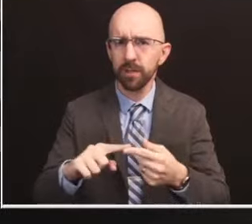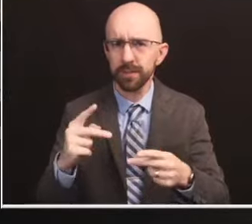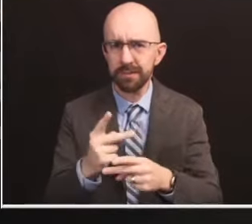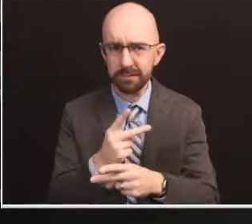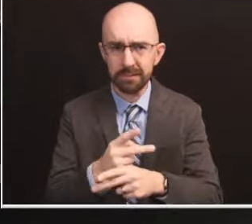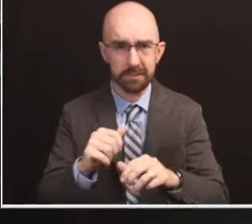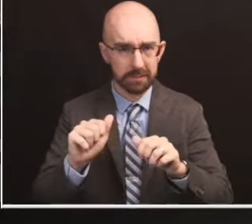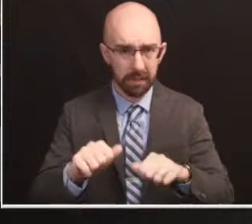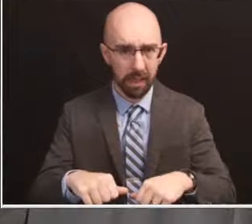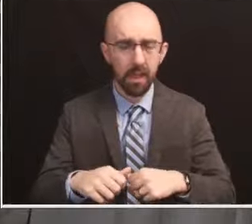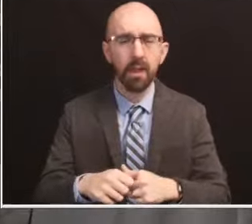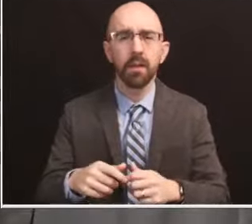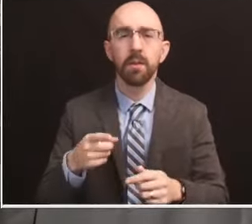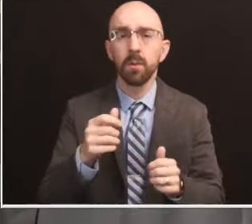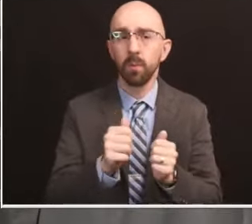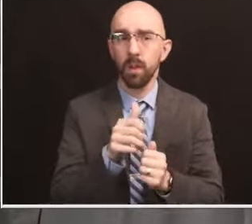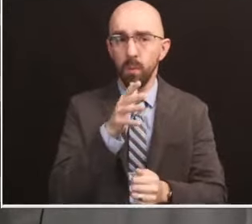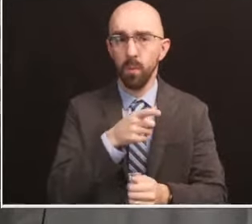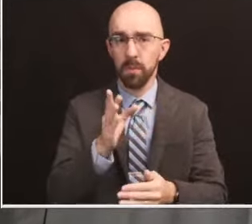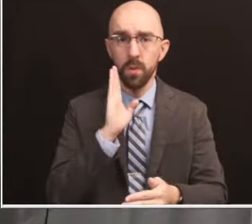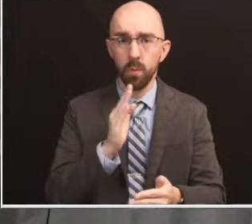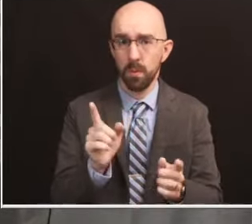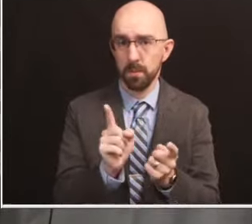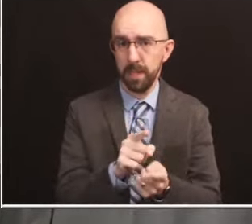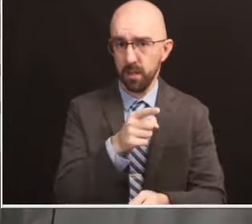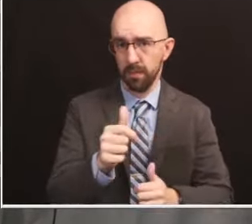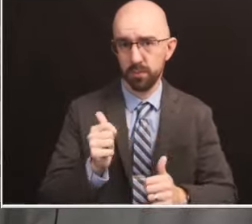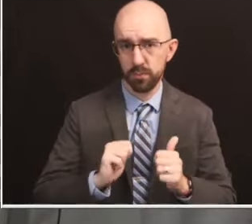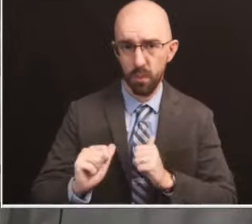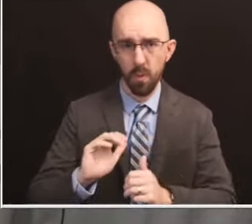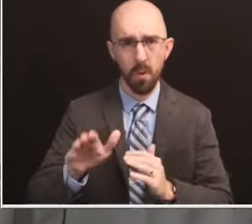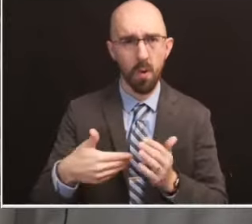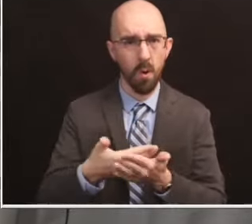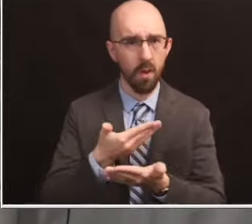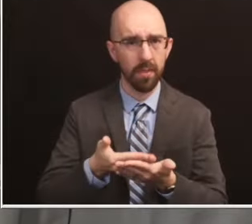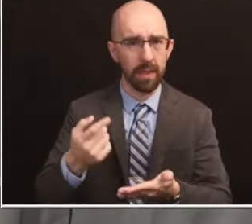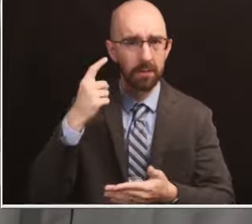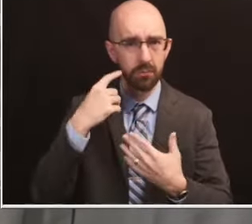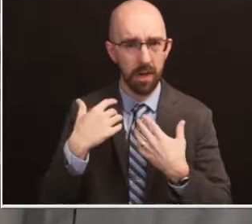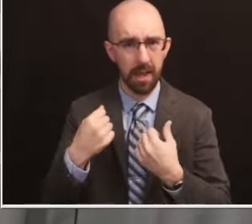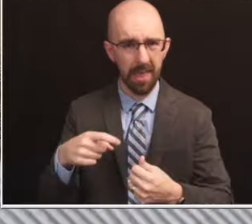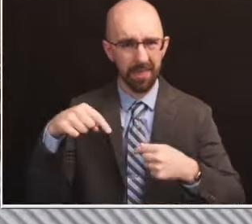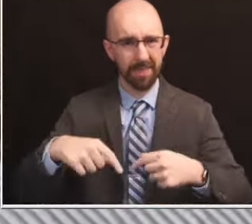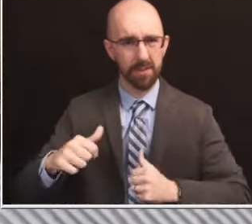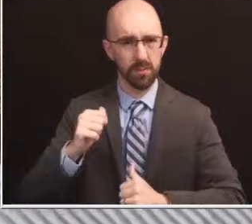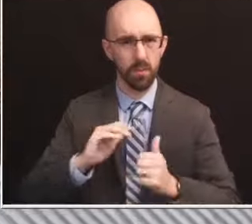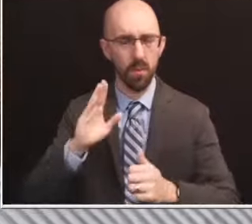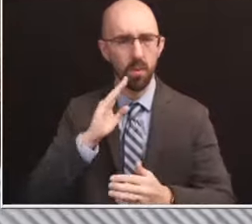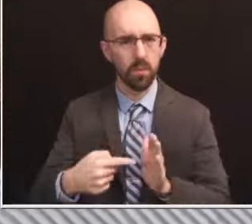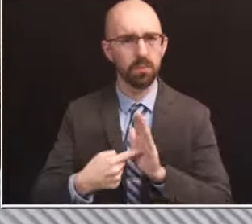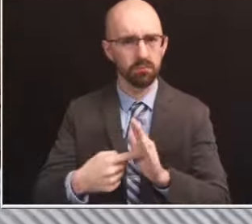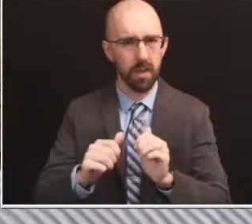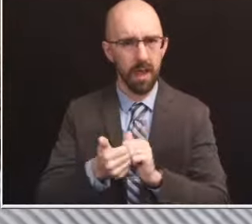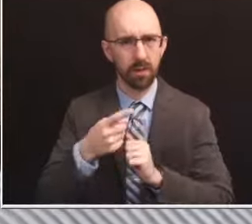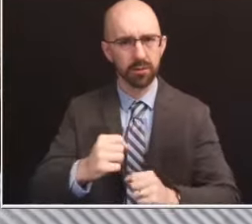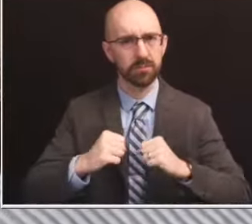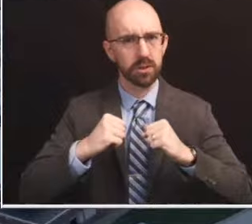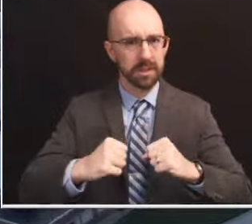with the woman you're about to meet. On today's All Things Brain Health, see what she's doing to protect her brain health.